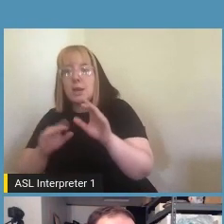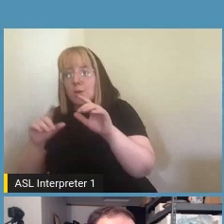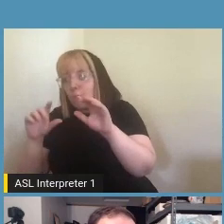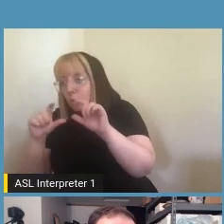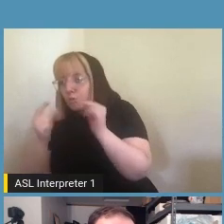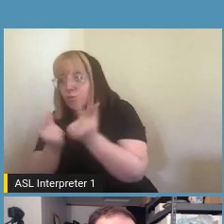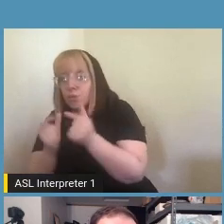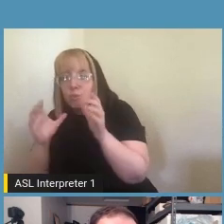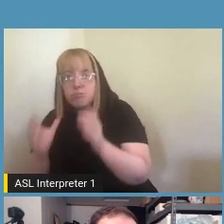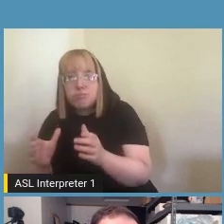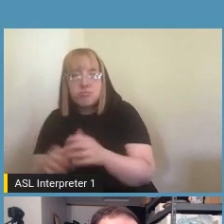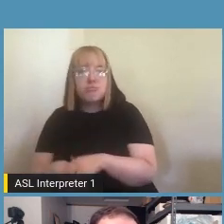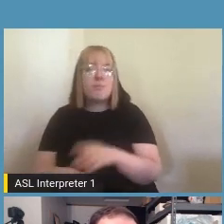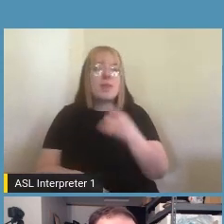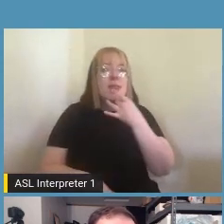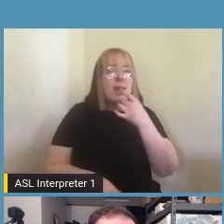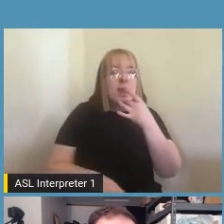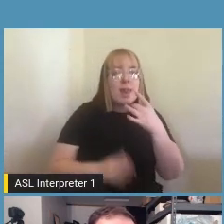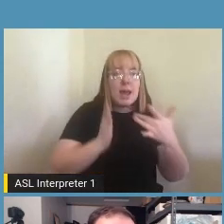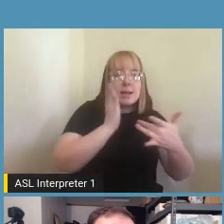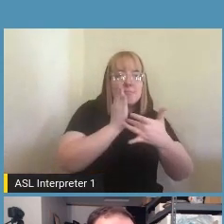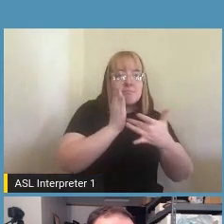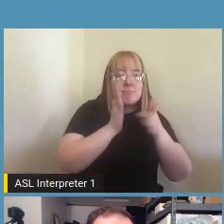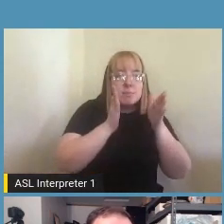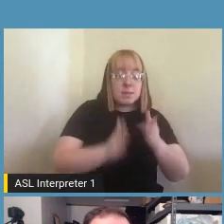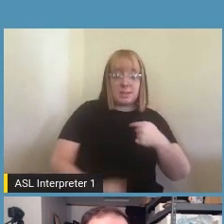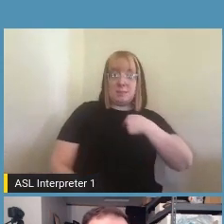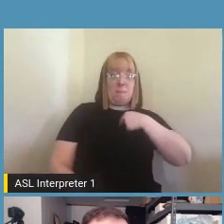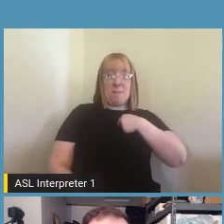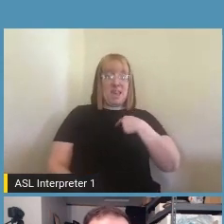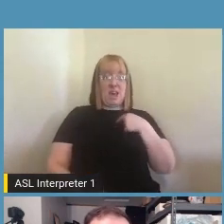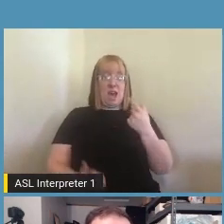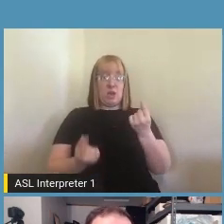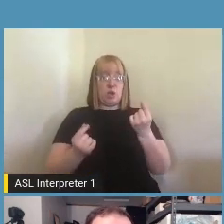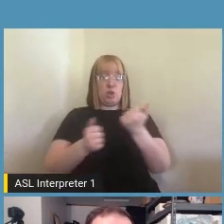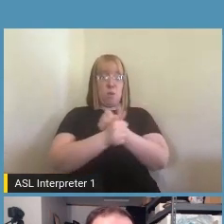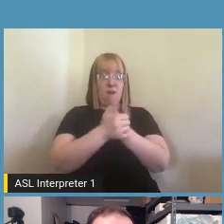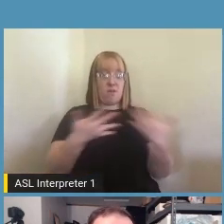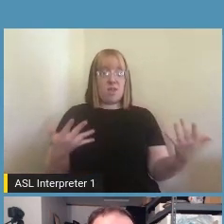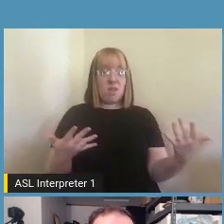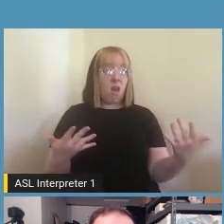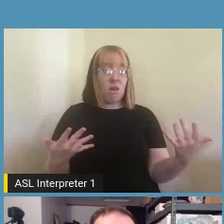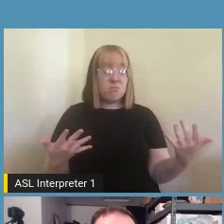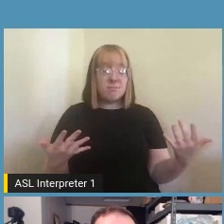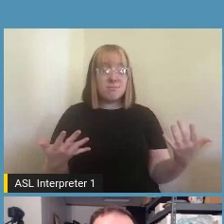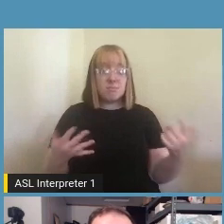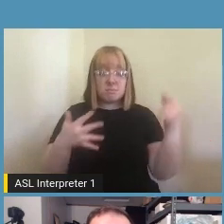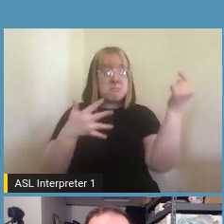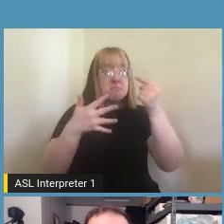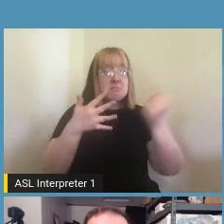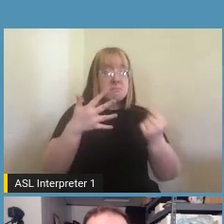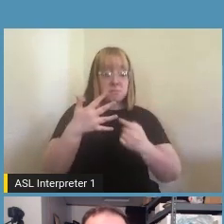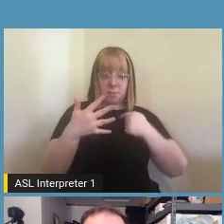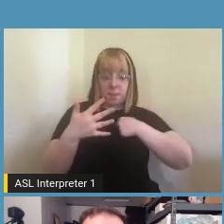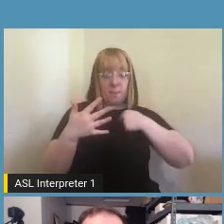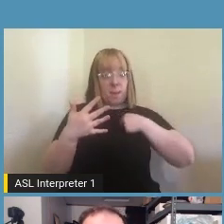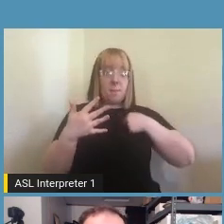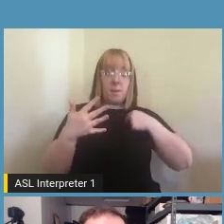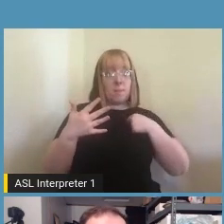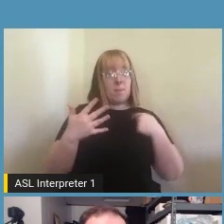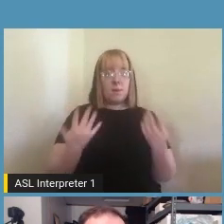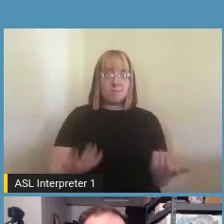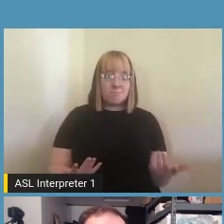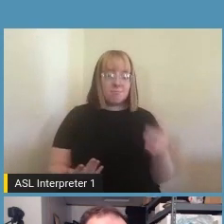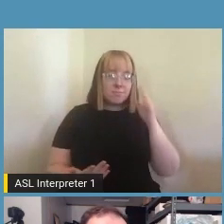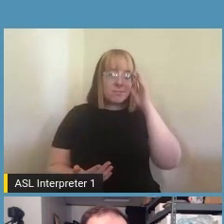a lighting tech. It's me to do a lot of what we do here. I do get to